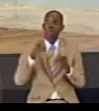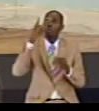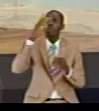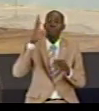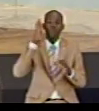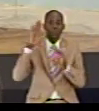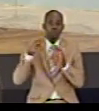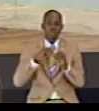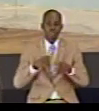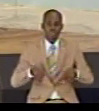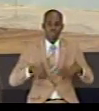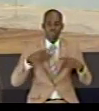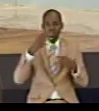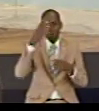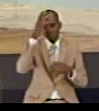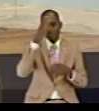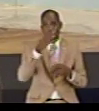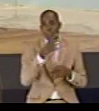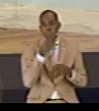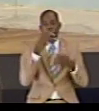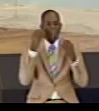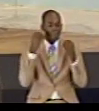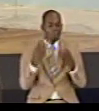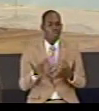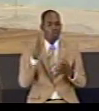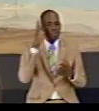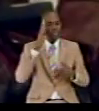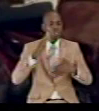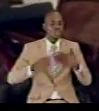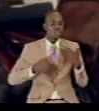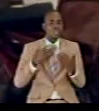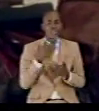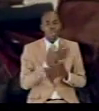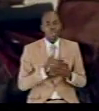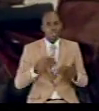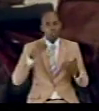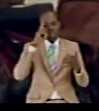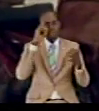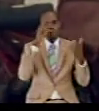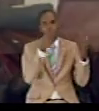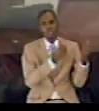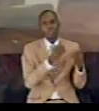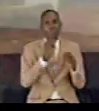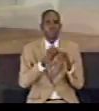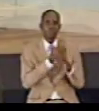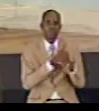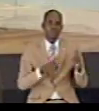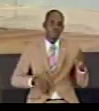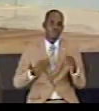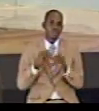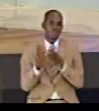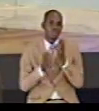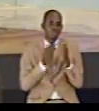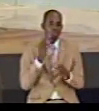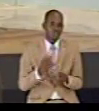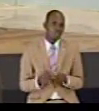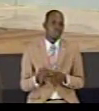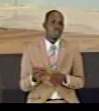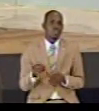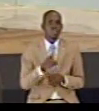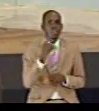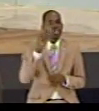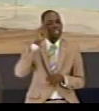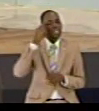mommy, many will rejoice at the trust in the Lord in Jesus' name. They thought everything